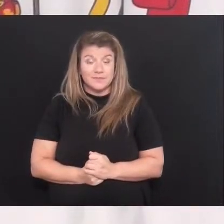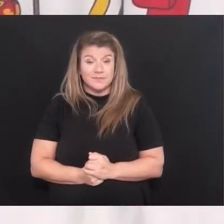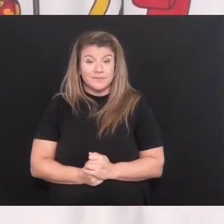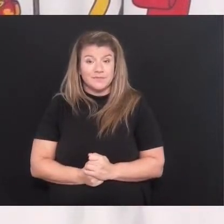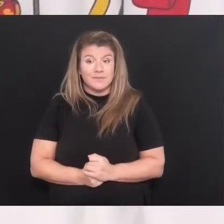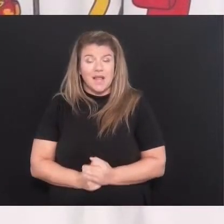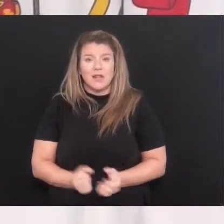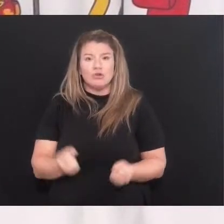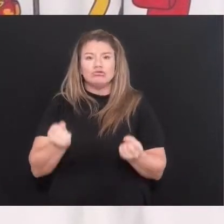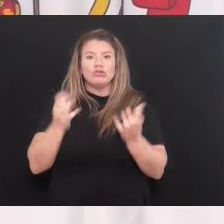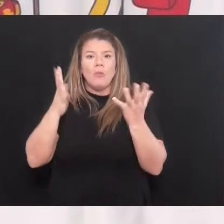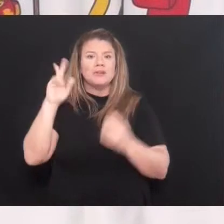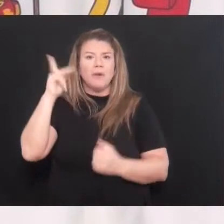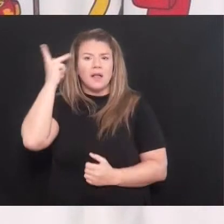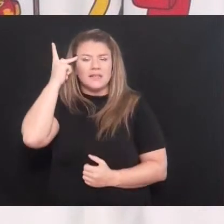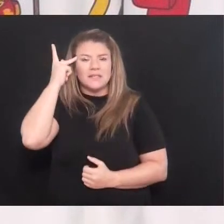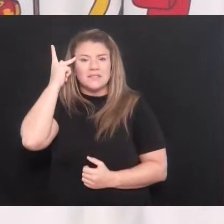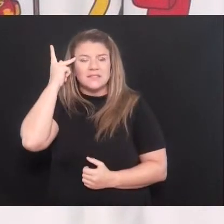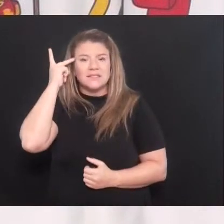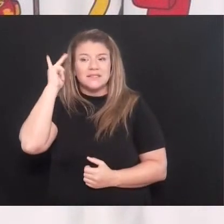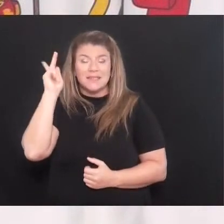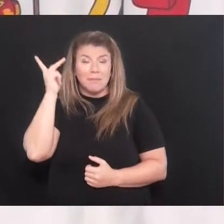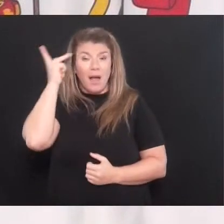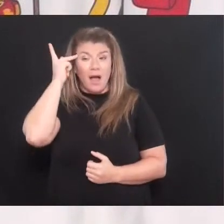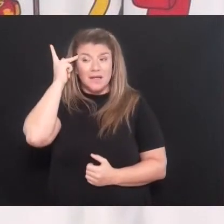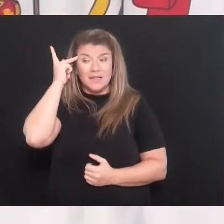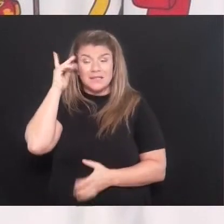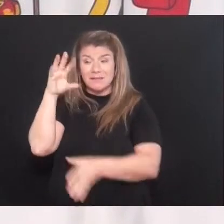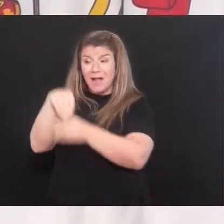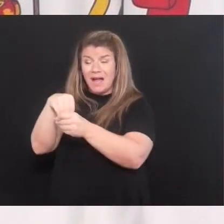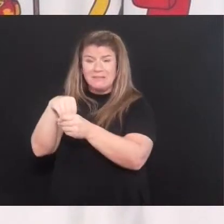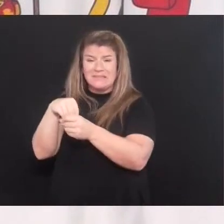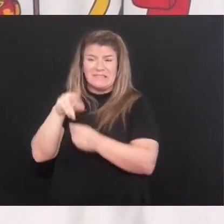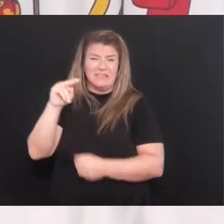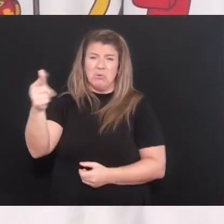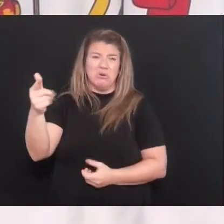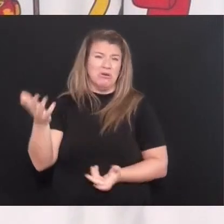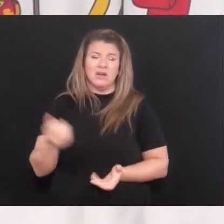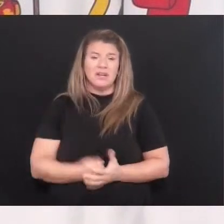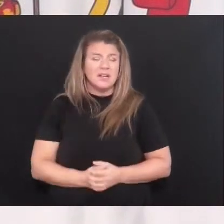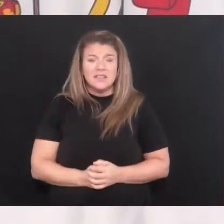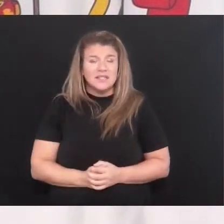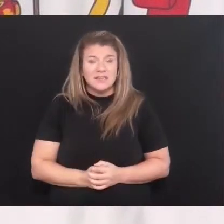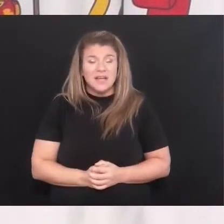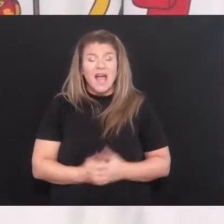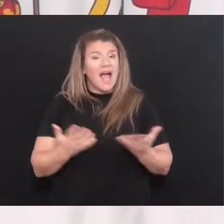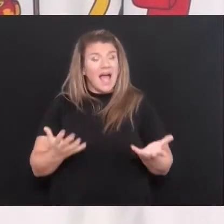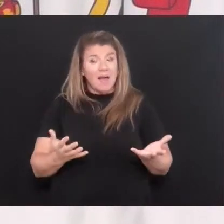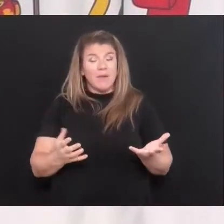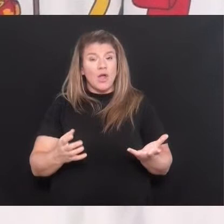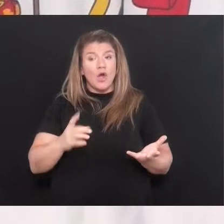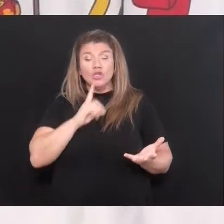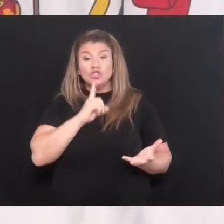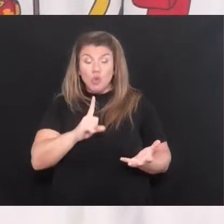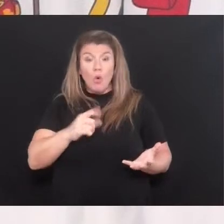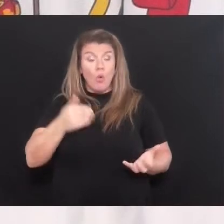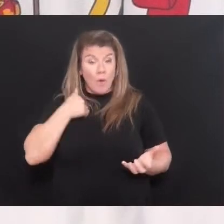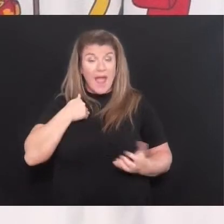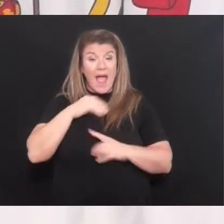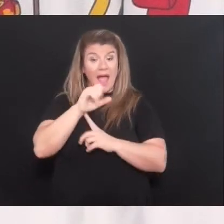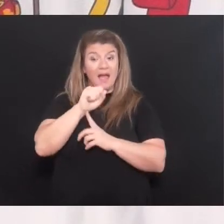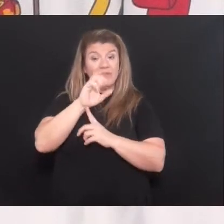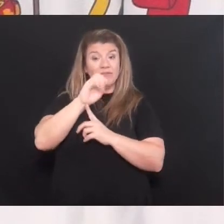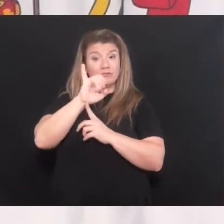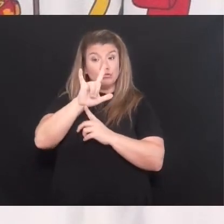There's so much politics, and the politics aren't any good. There's no question that there's social programs that we can do in this